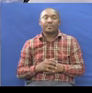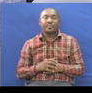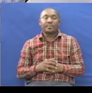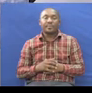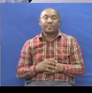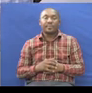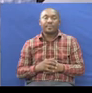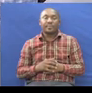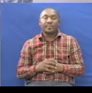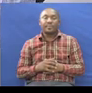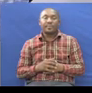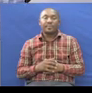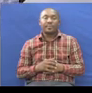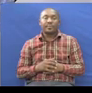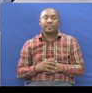factorization.